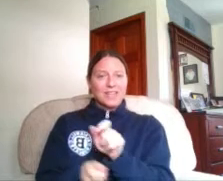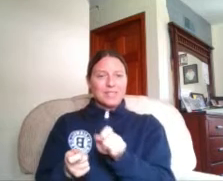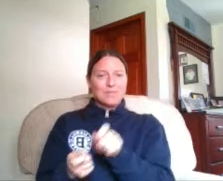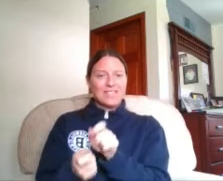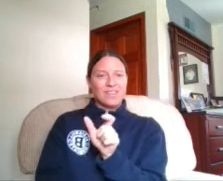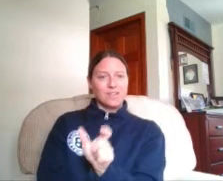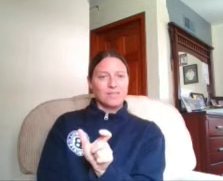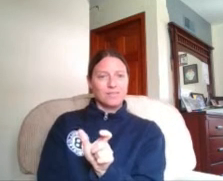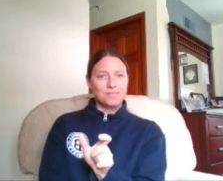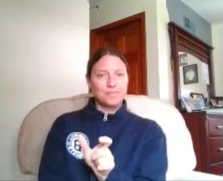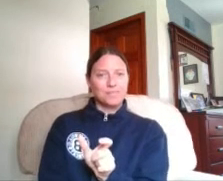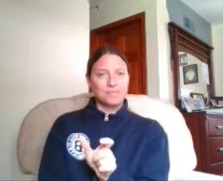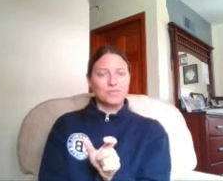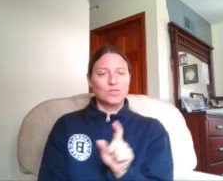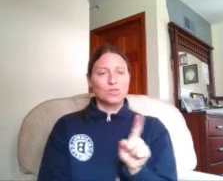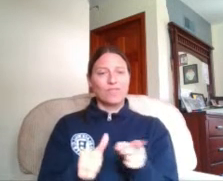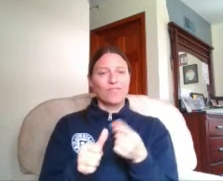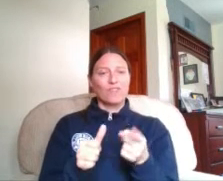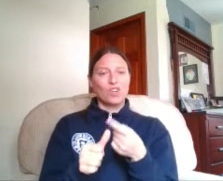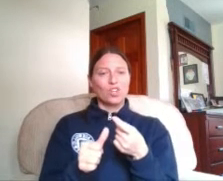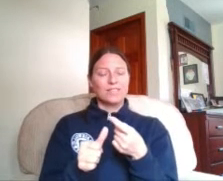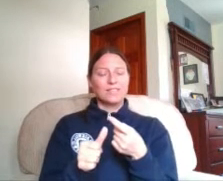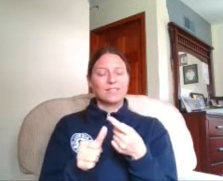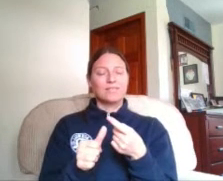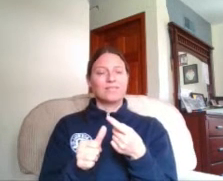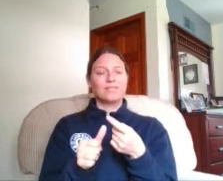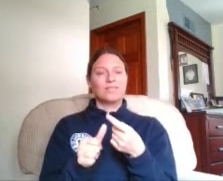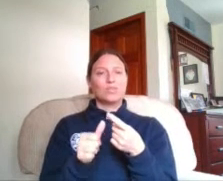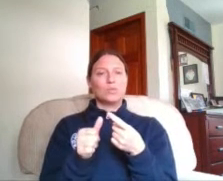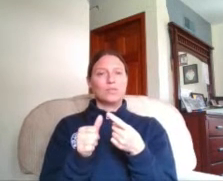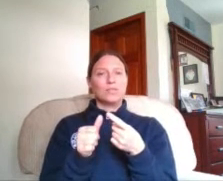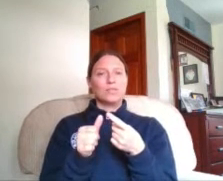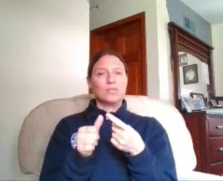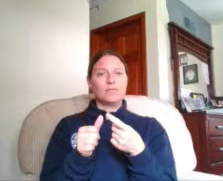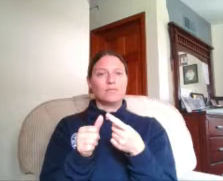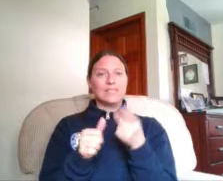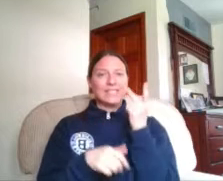step 1 is to list the workout times in the first column.